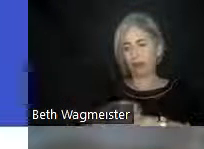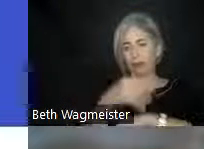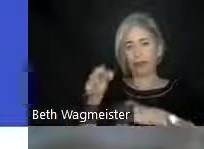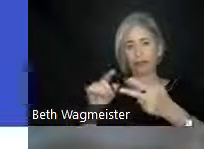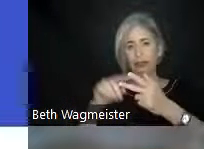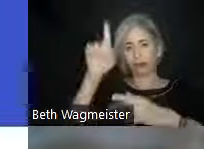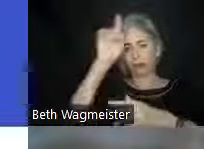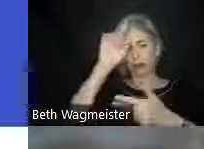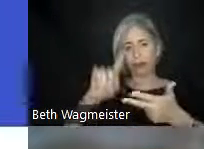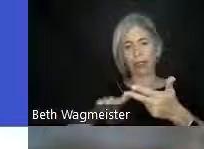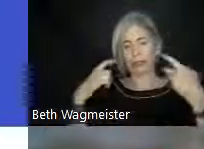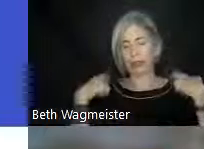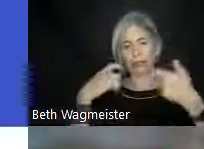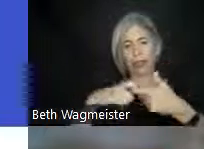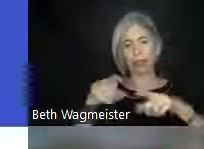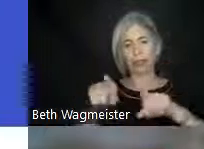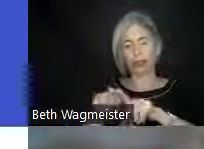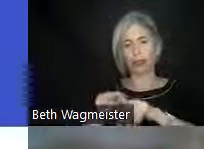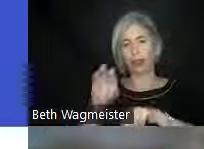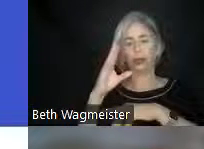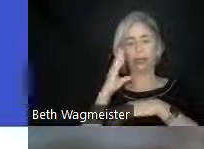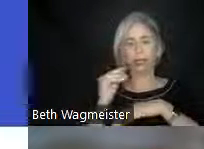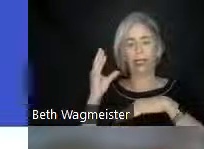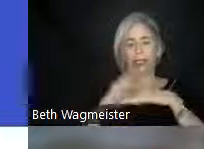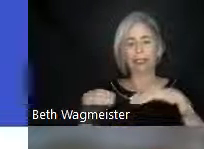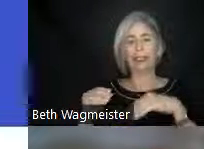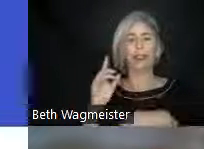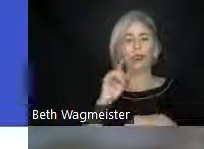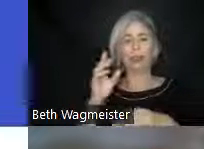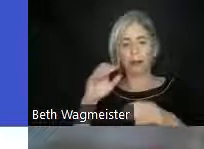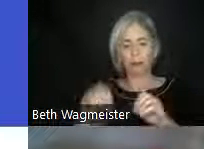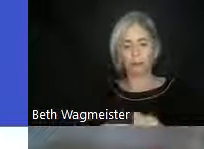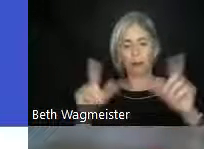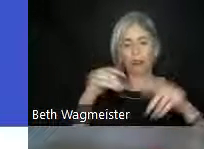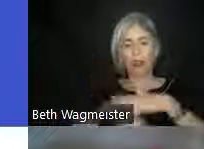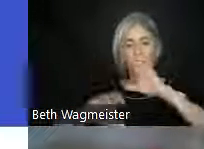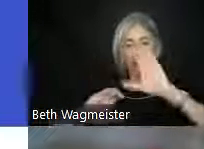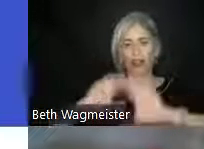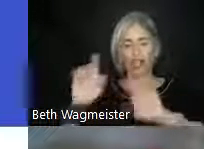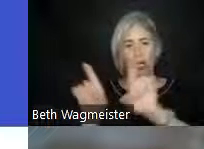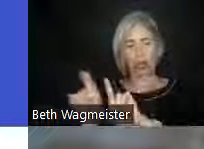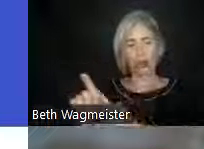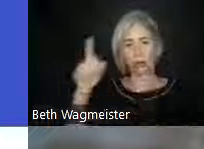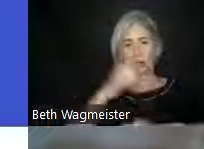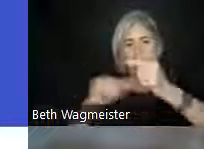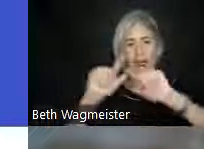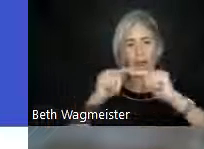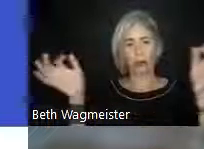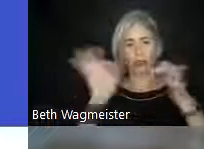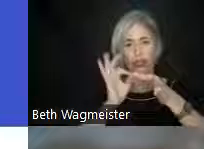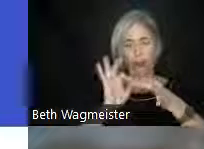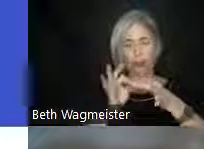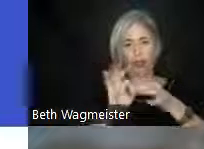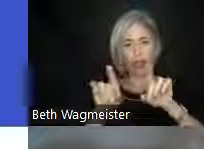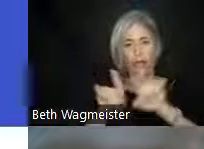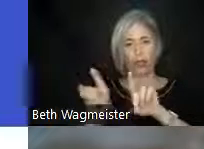German, Spanish, and Swedish will be posted in the chat as well. Sign language interpretation is